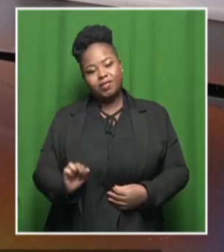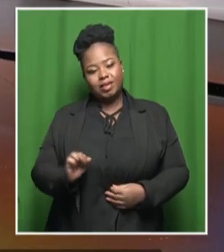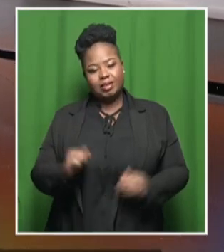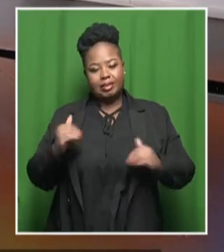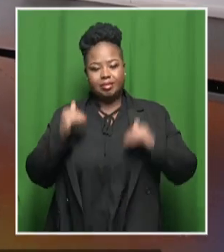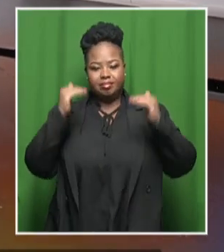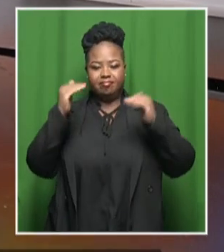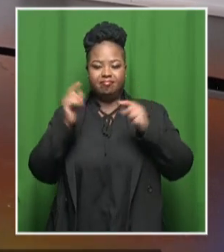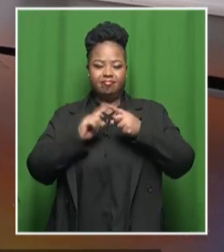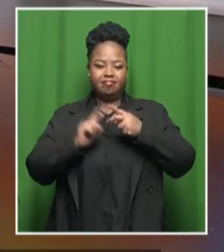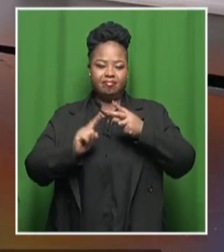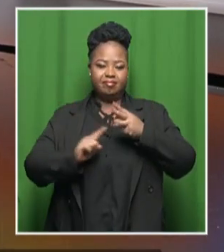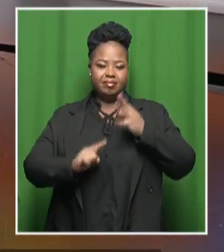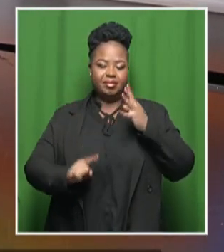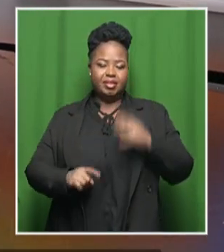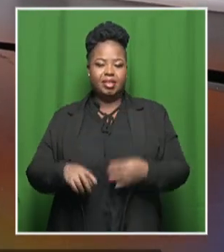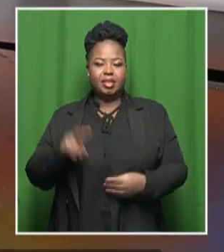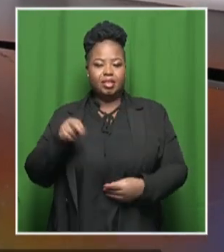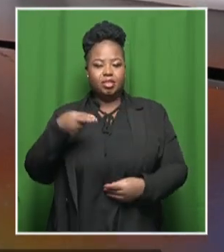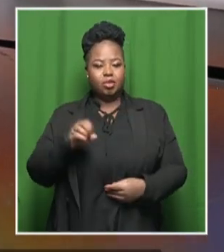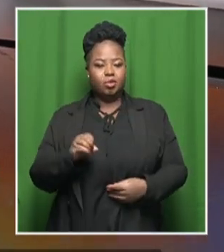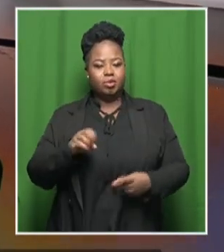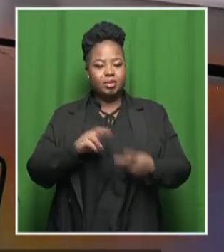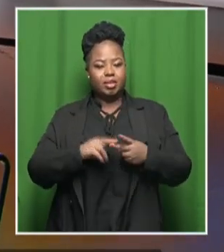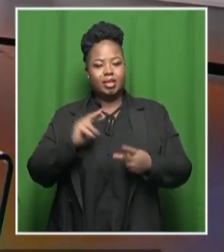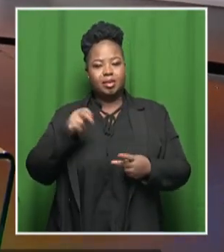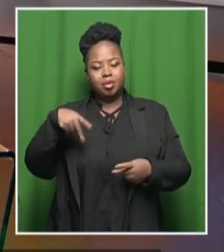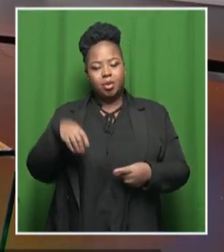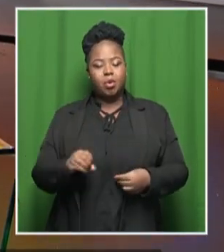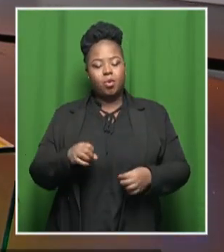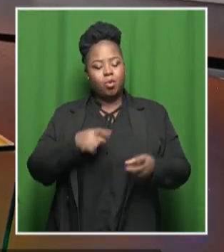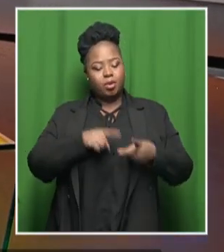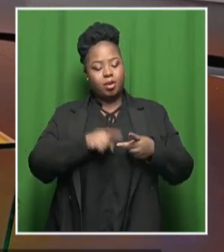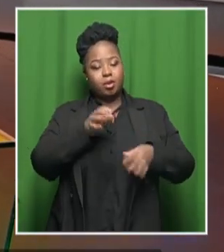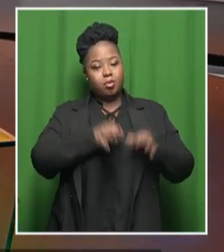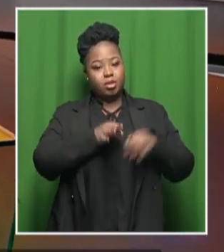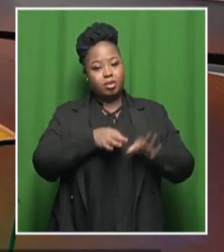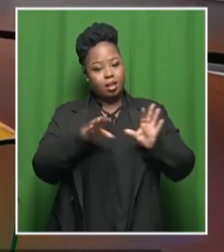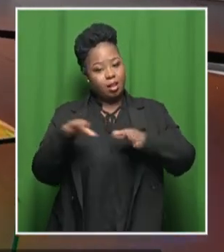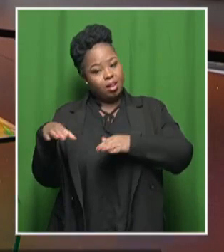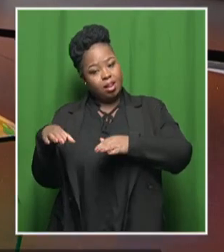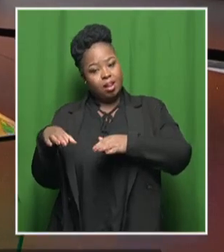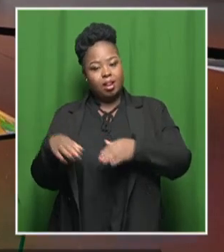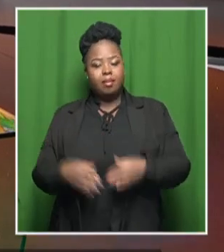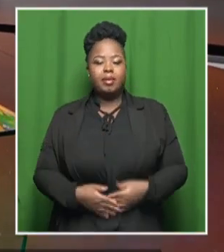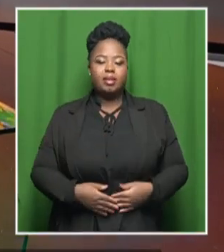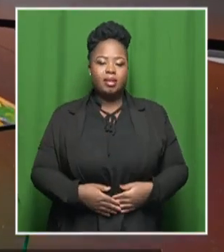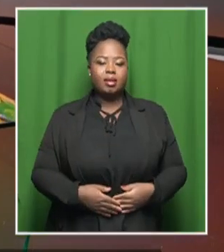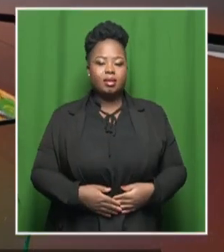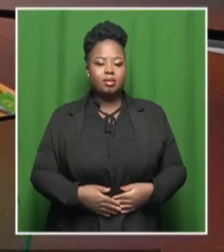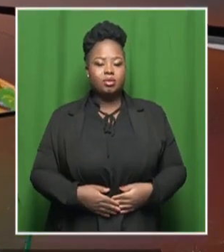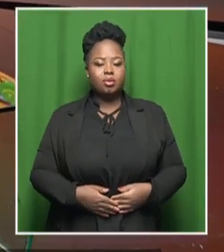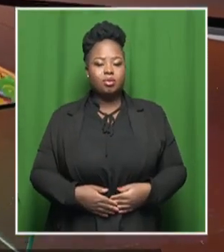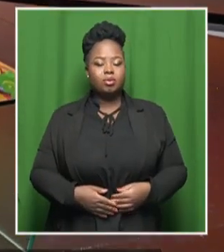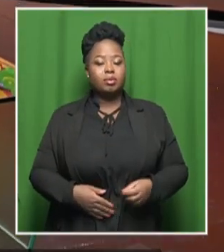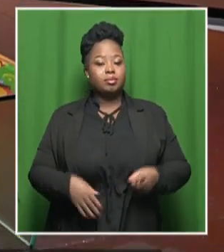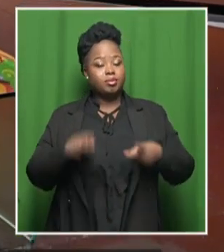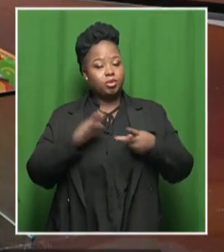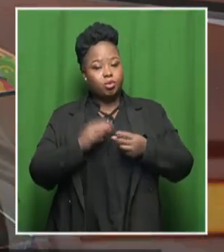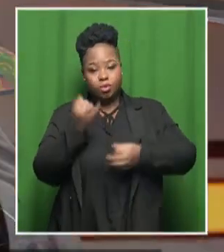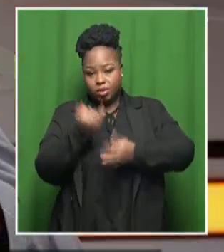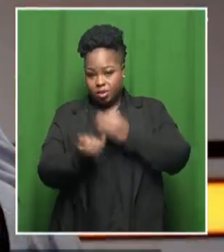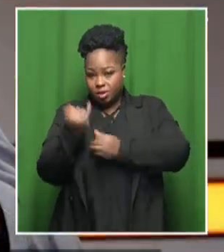levels, civil society organizations, political parties, citizens individually,